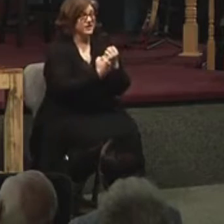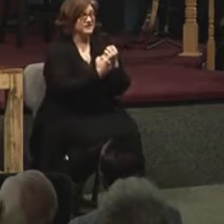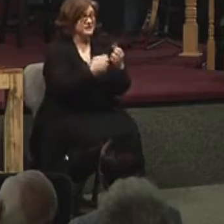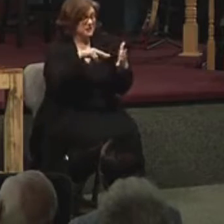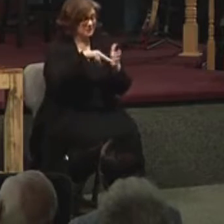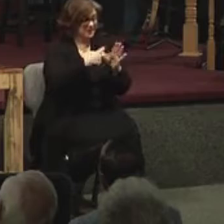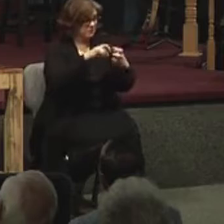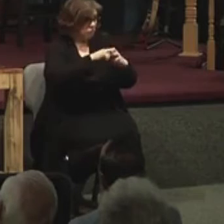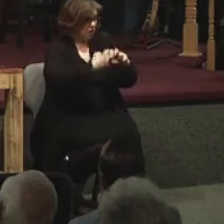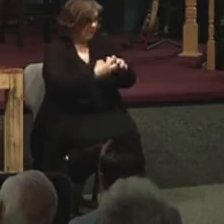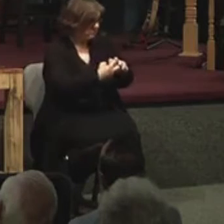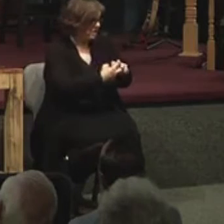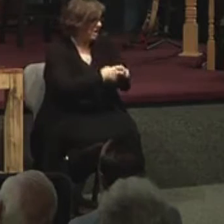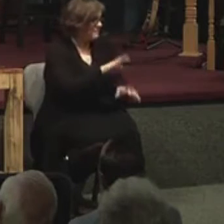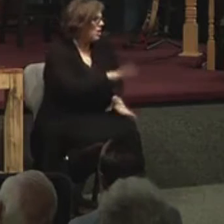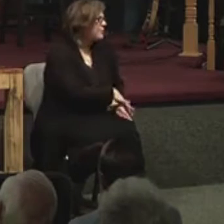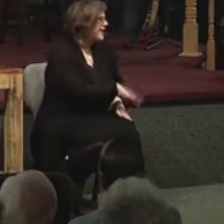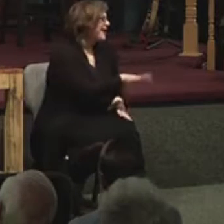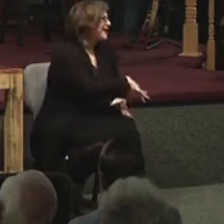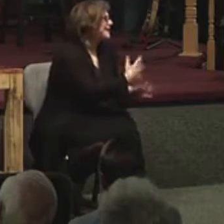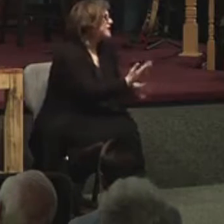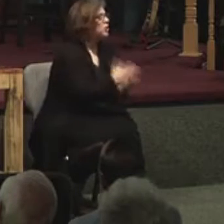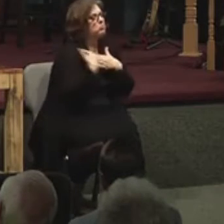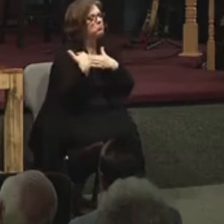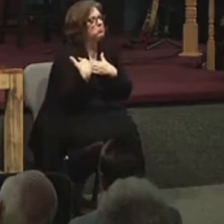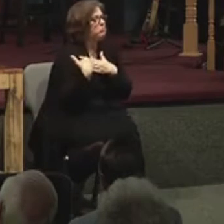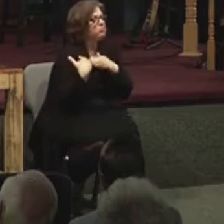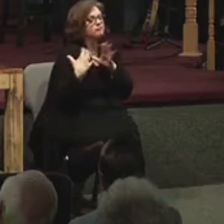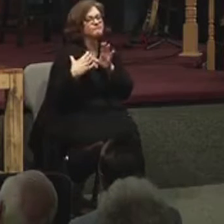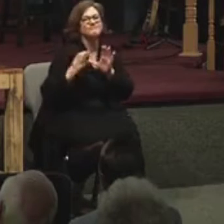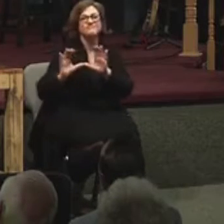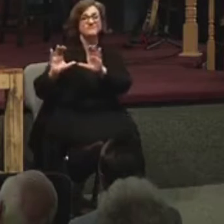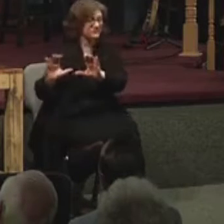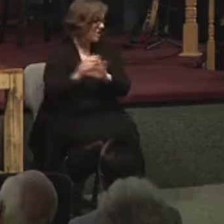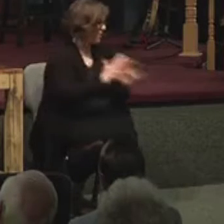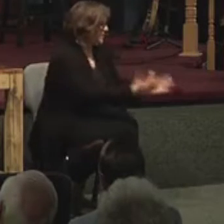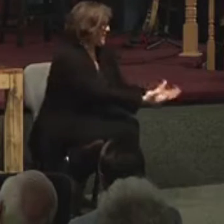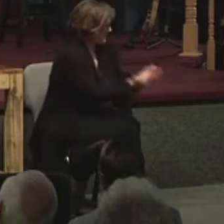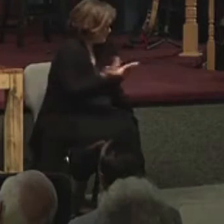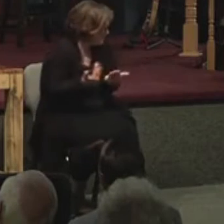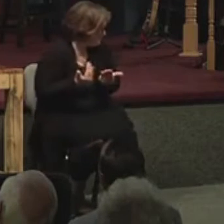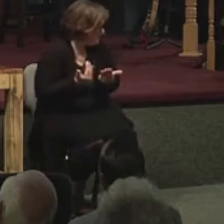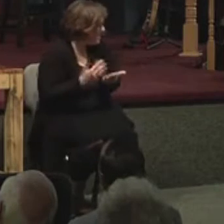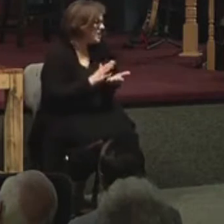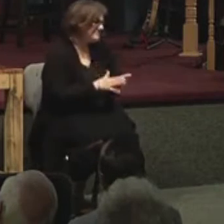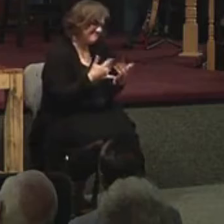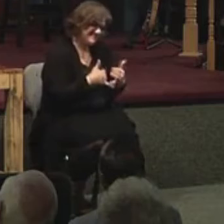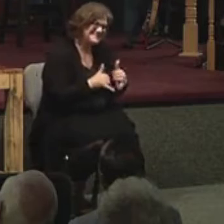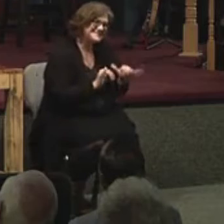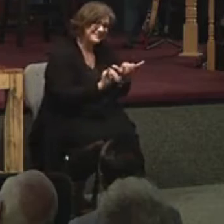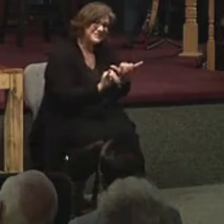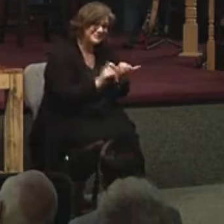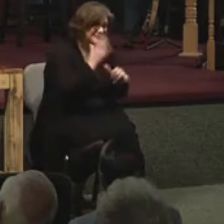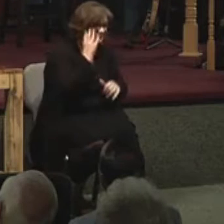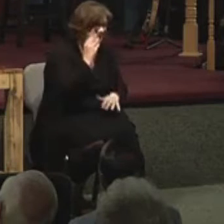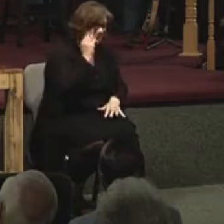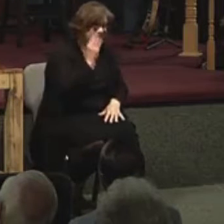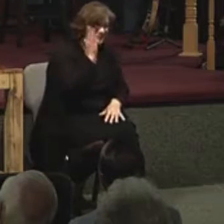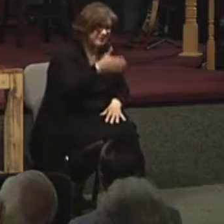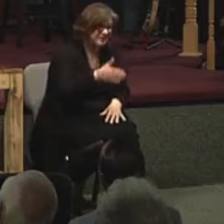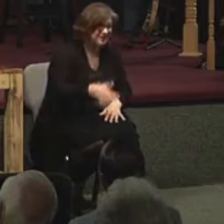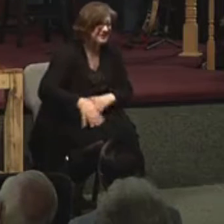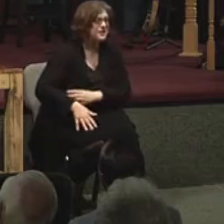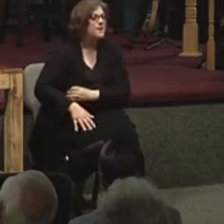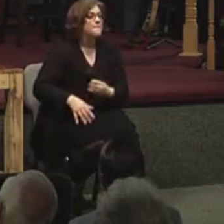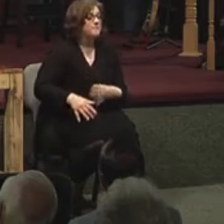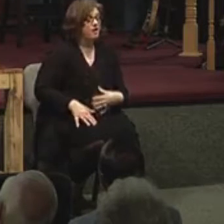from being shaken. That he will bring us through these times. So don't allow your worries to crowd out God. No, go to him